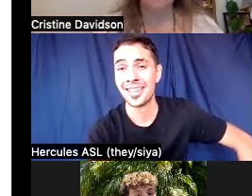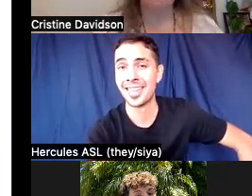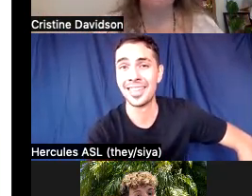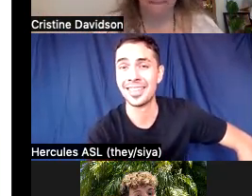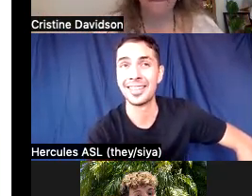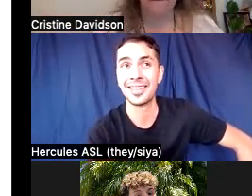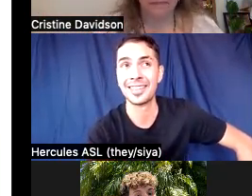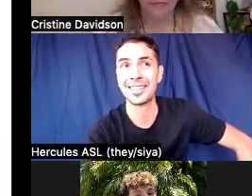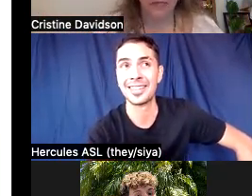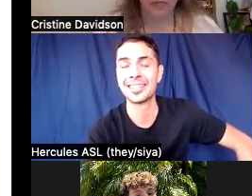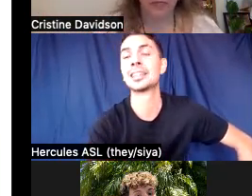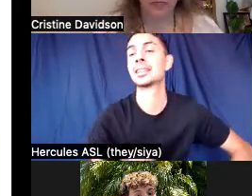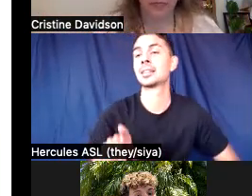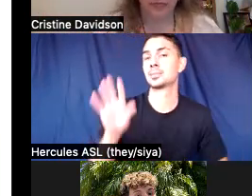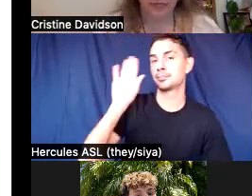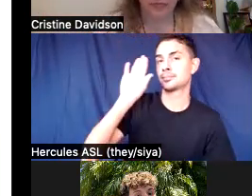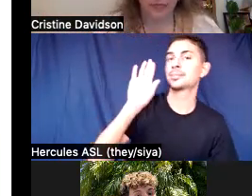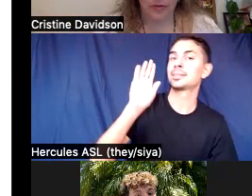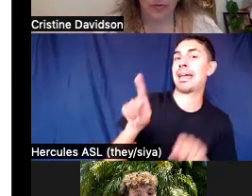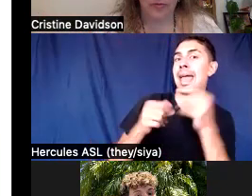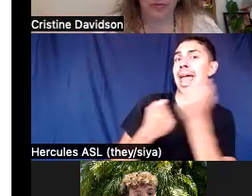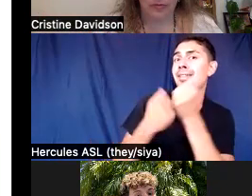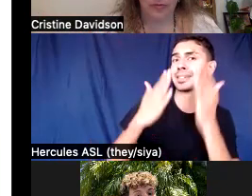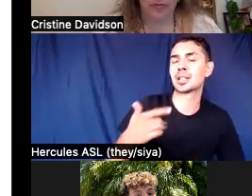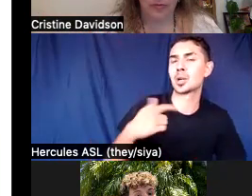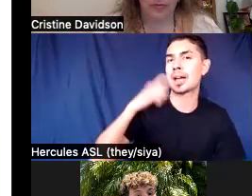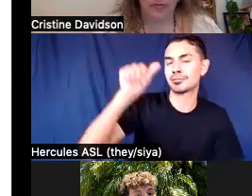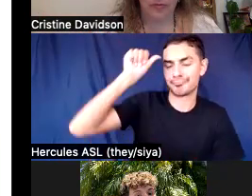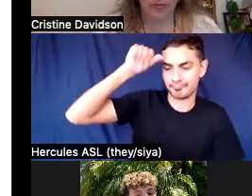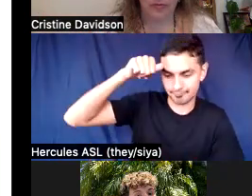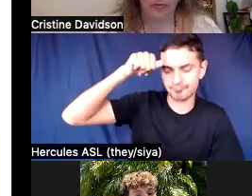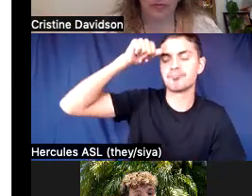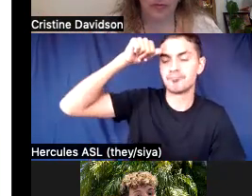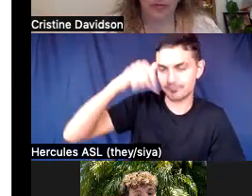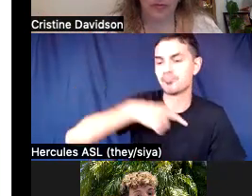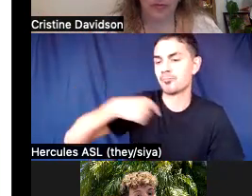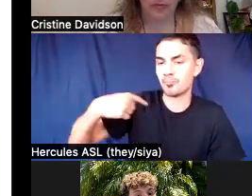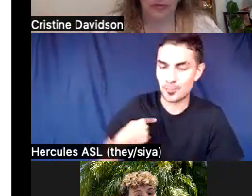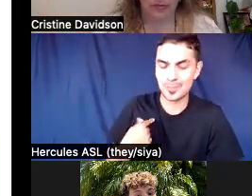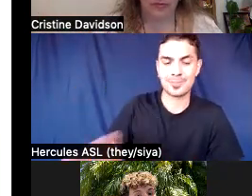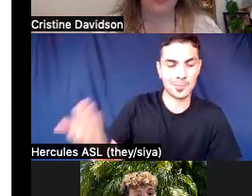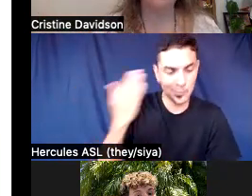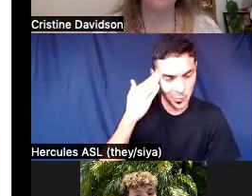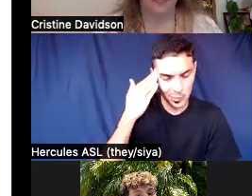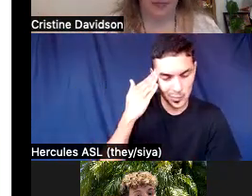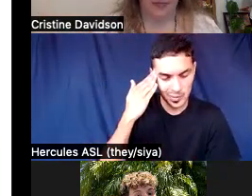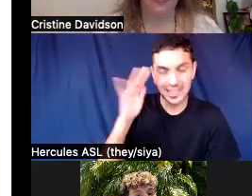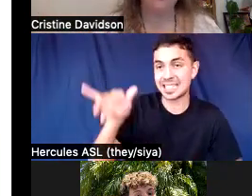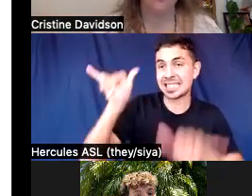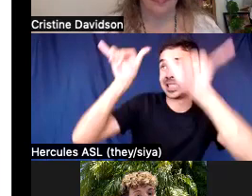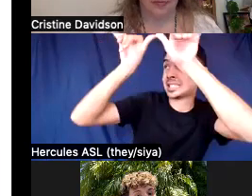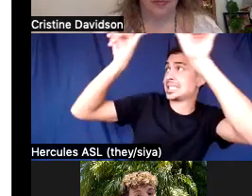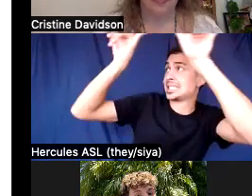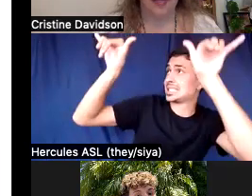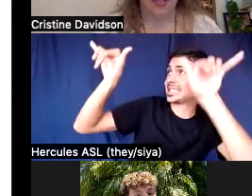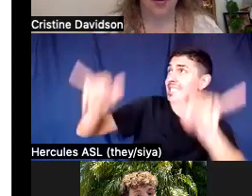And as the advocate, we always have to remember that we need to know the system that we're going into with the